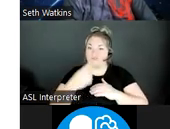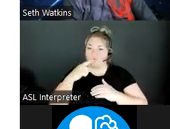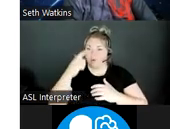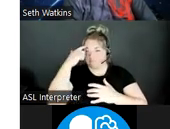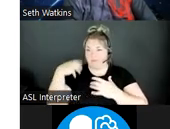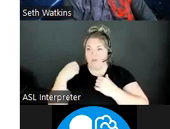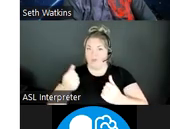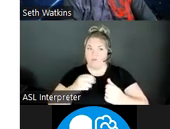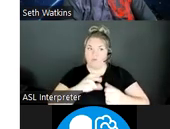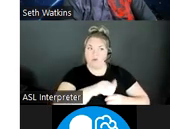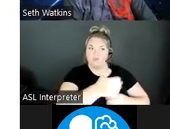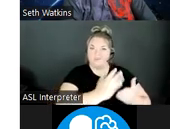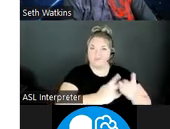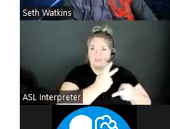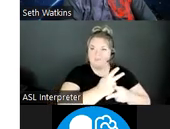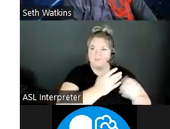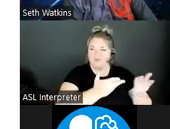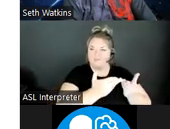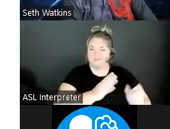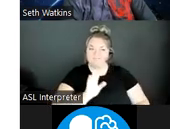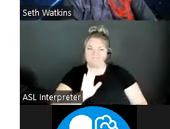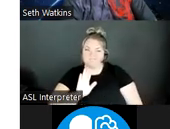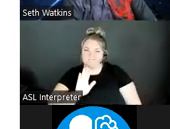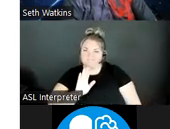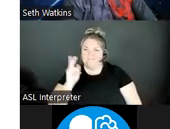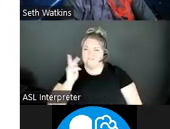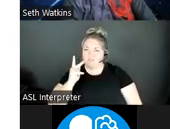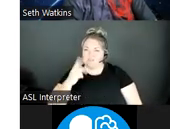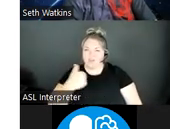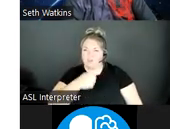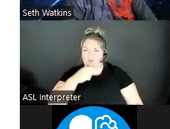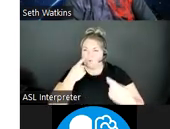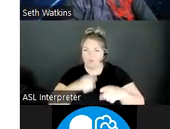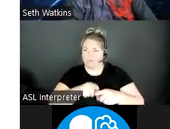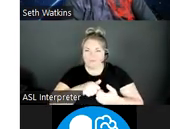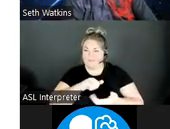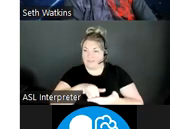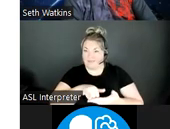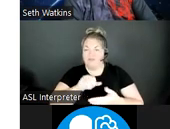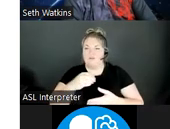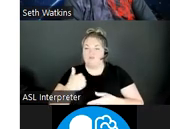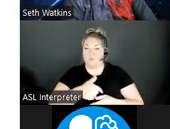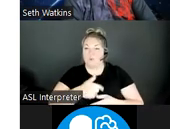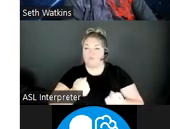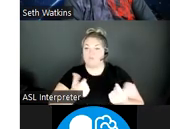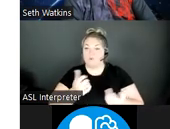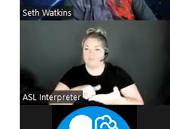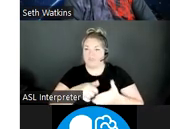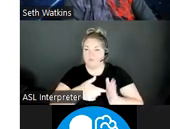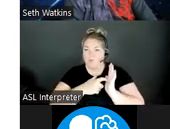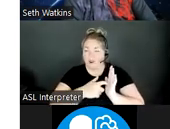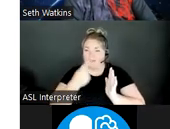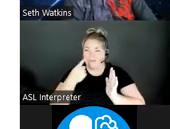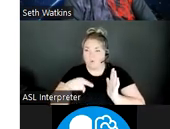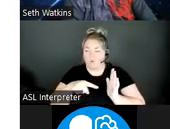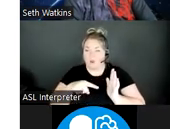health versus other types of services that we also philosophically didn't quite agree with. So we have removed this requirement